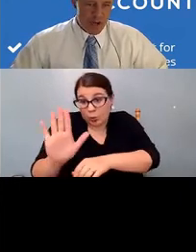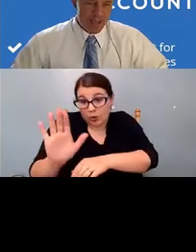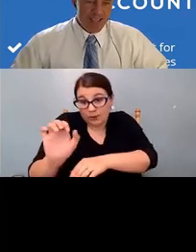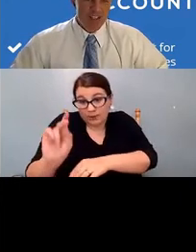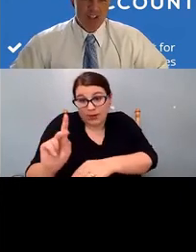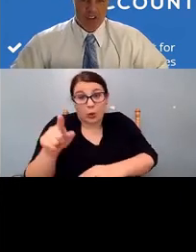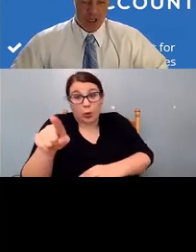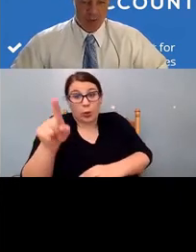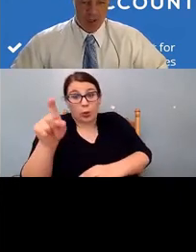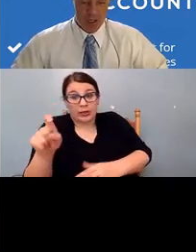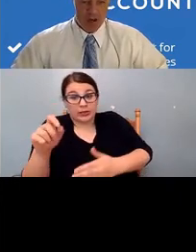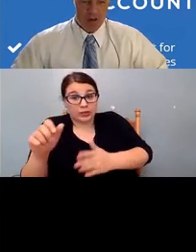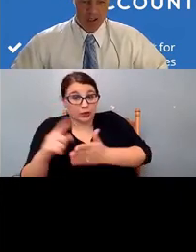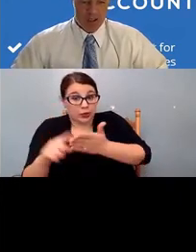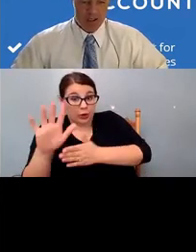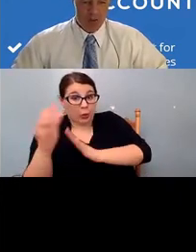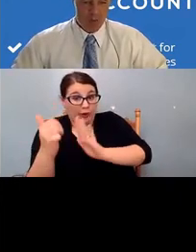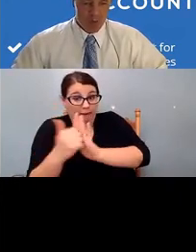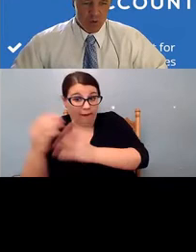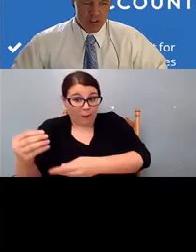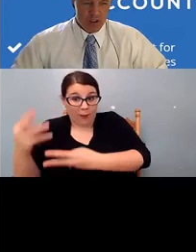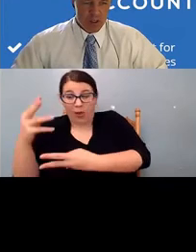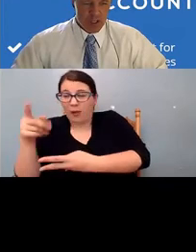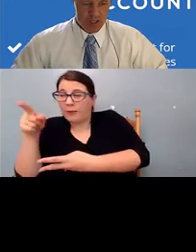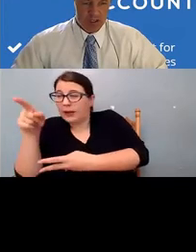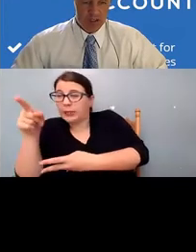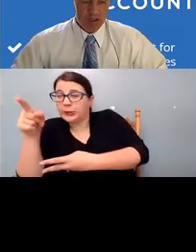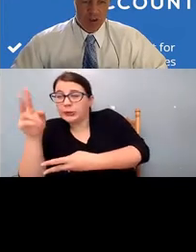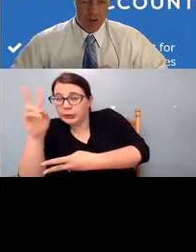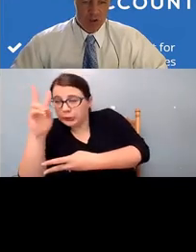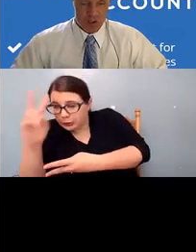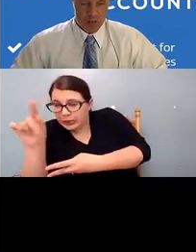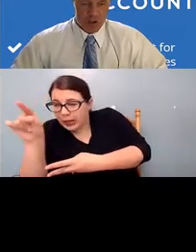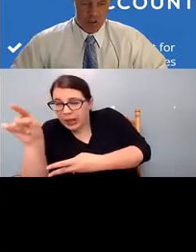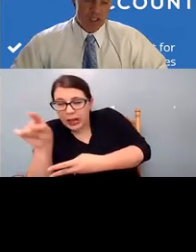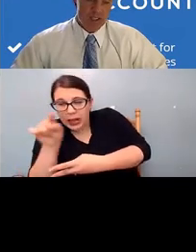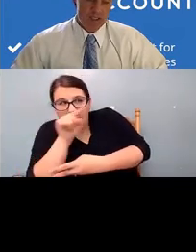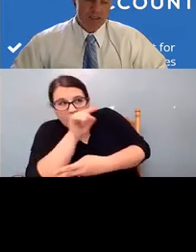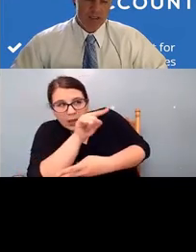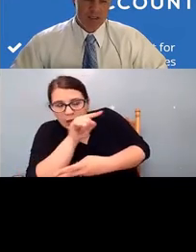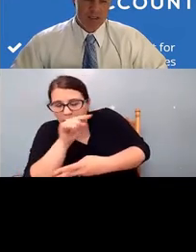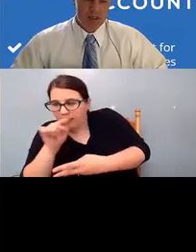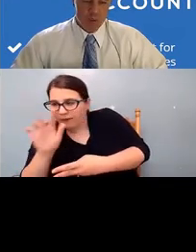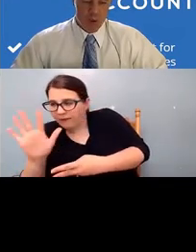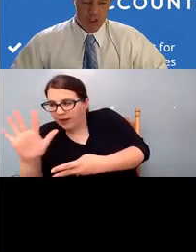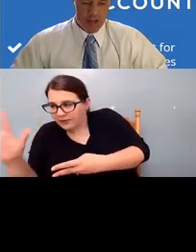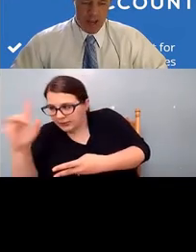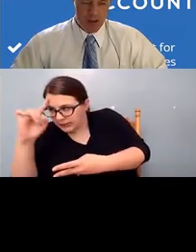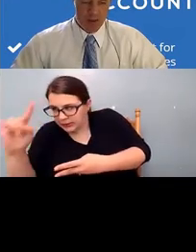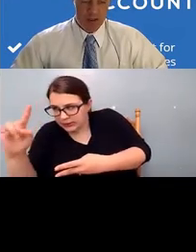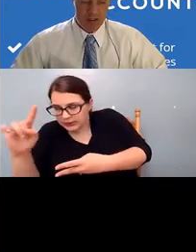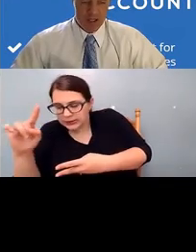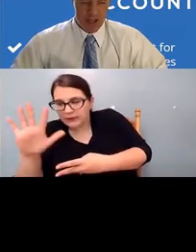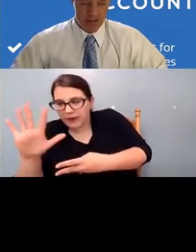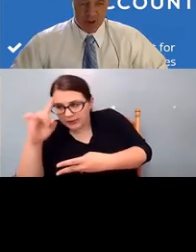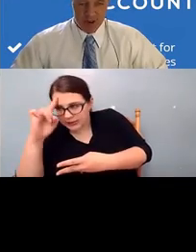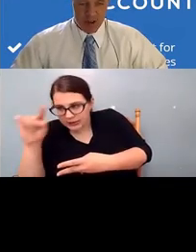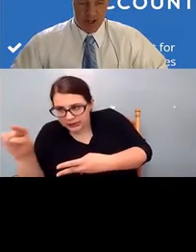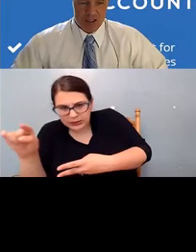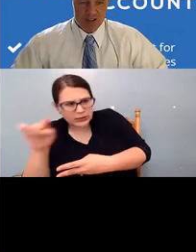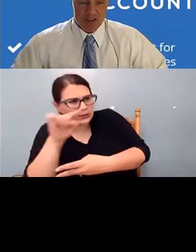go back into your stable account, and at the appropriate screen, put those numbers in. Once that happens, then